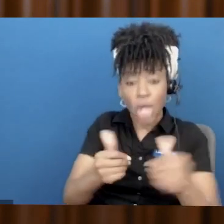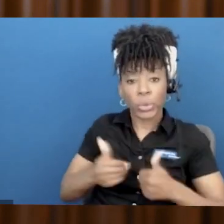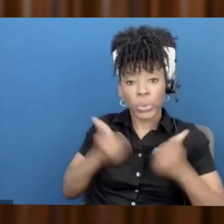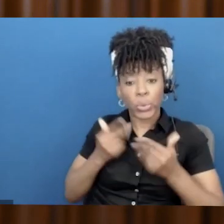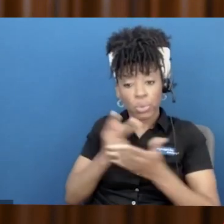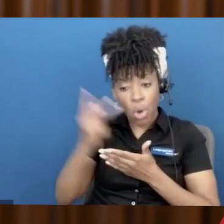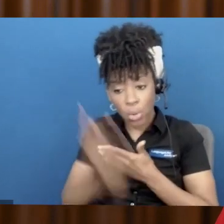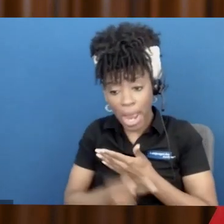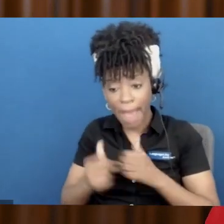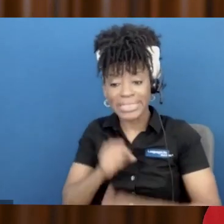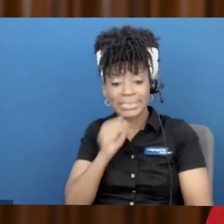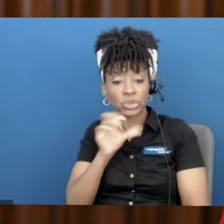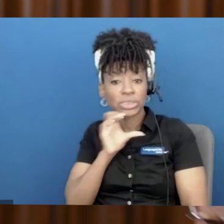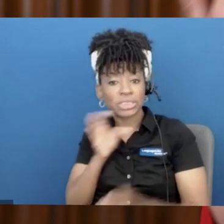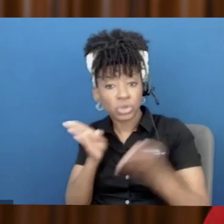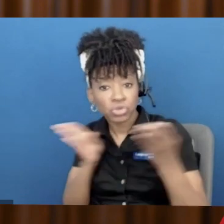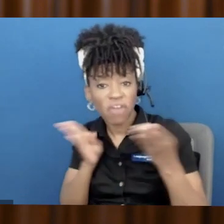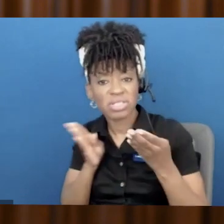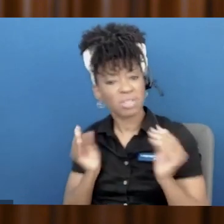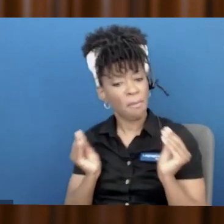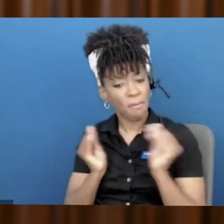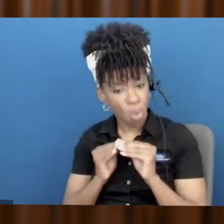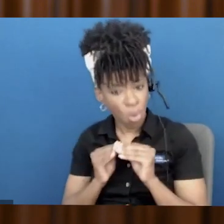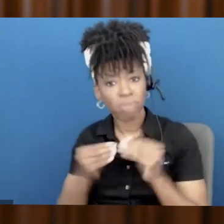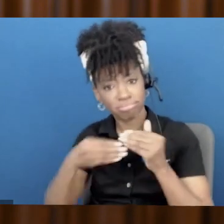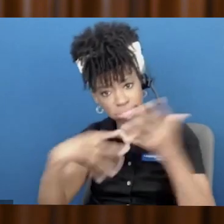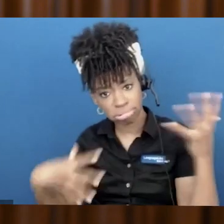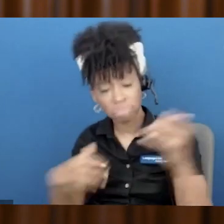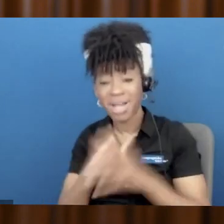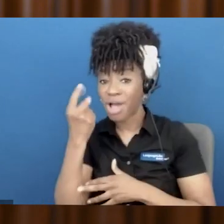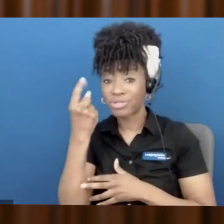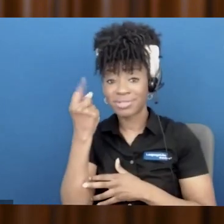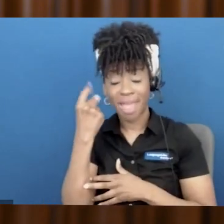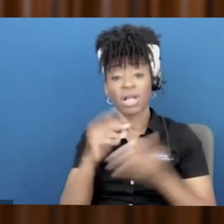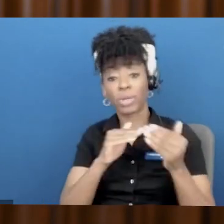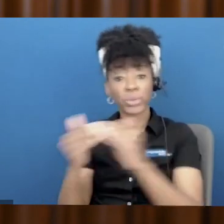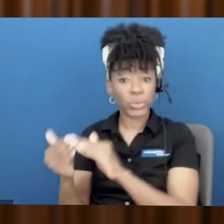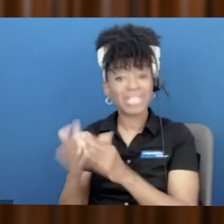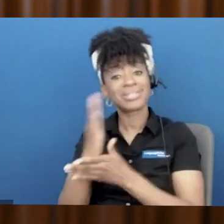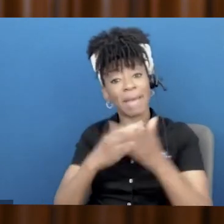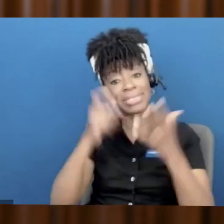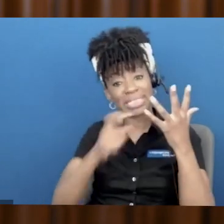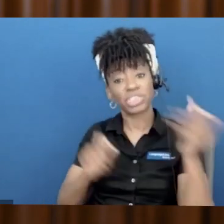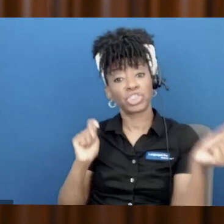senior services and more. Understanding that some of the needs in the community have changed, we modified their contracts to allow